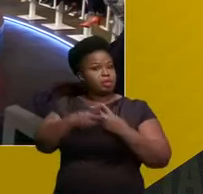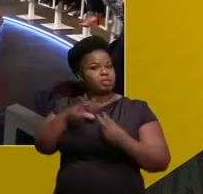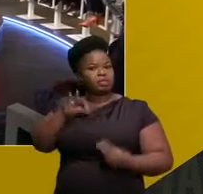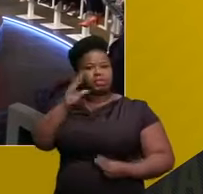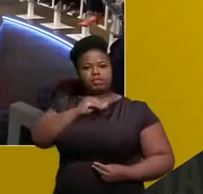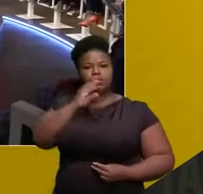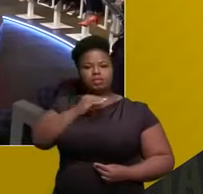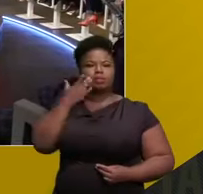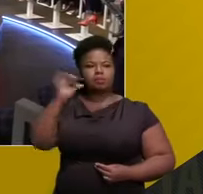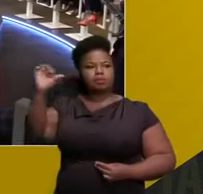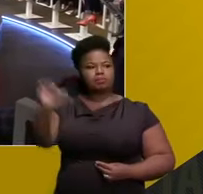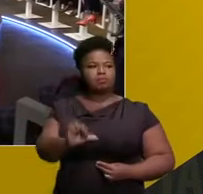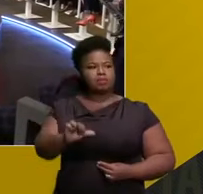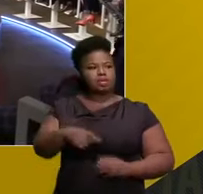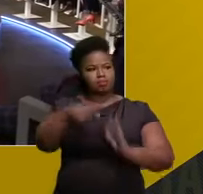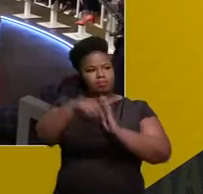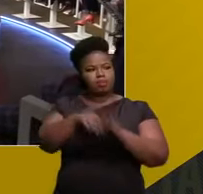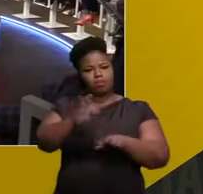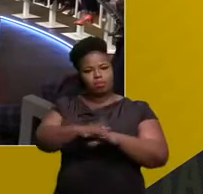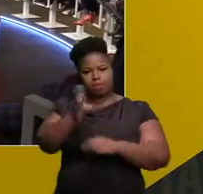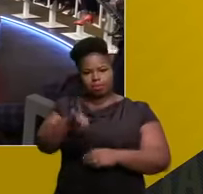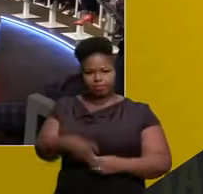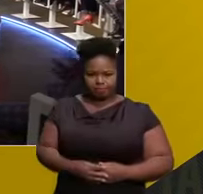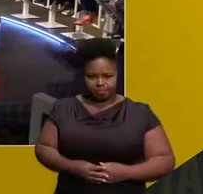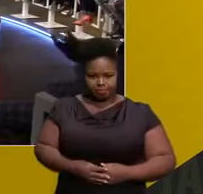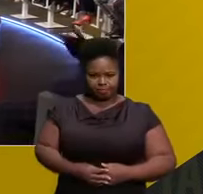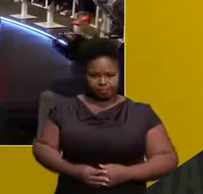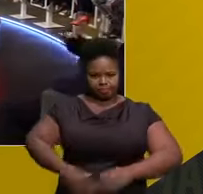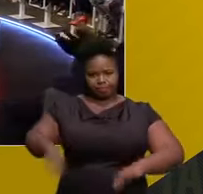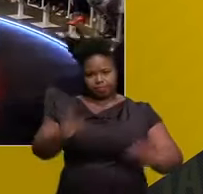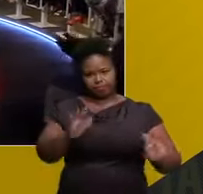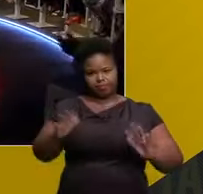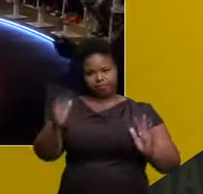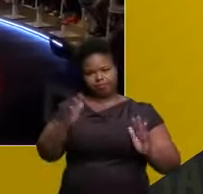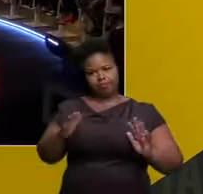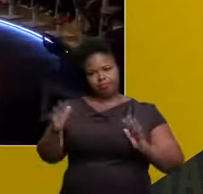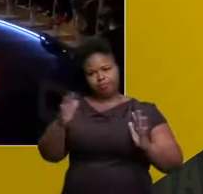Thetha. Let's go. So, ticket a cool little tap.